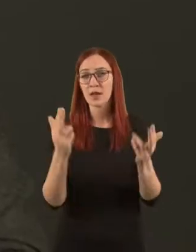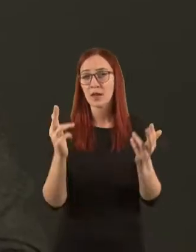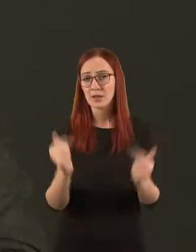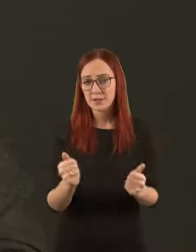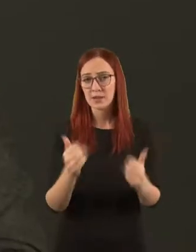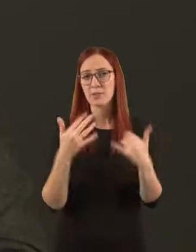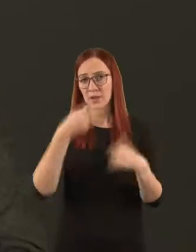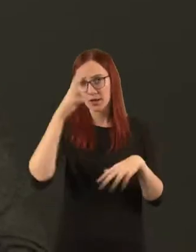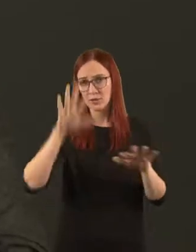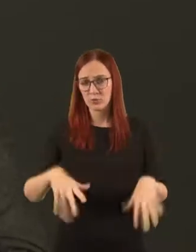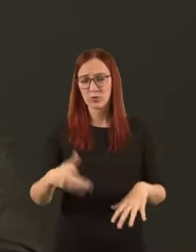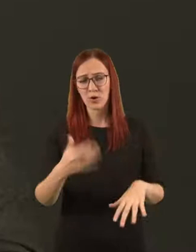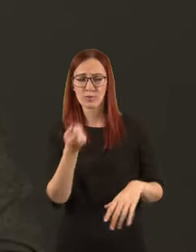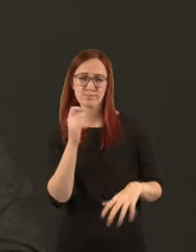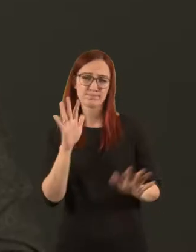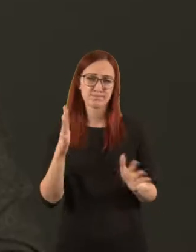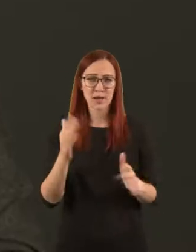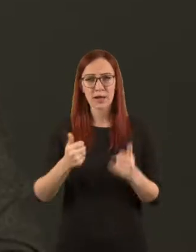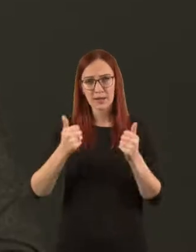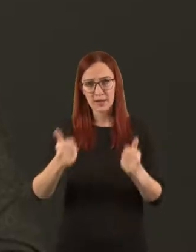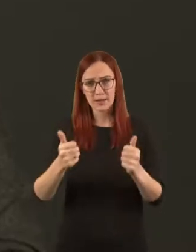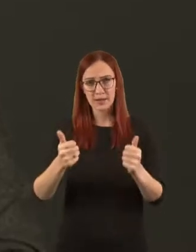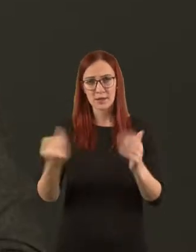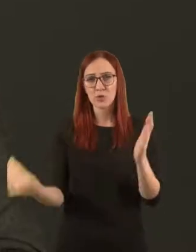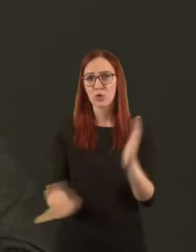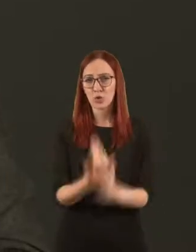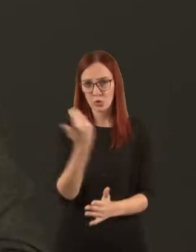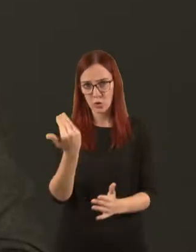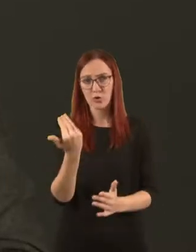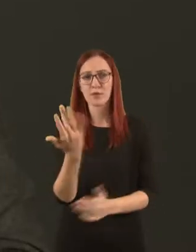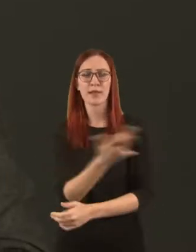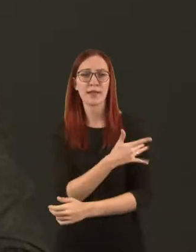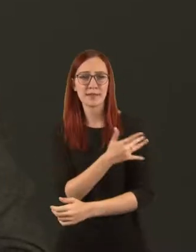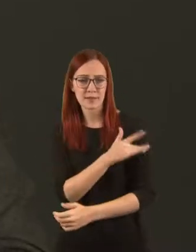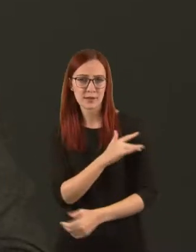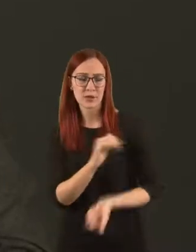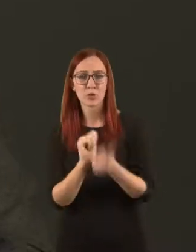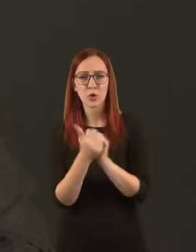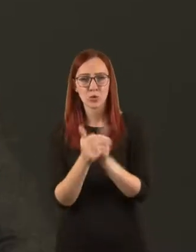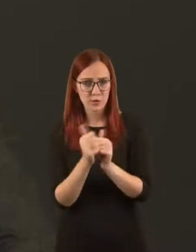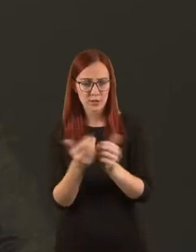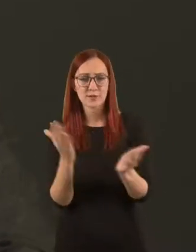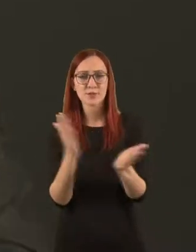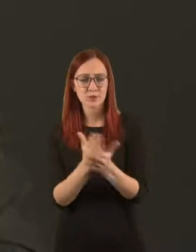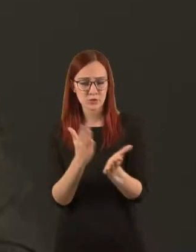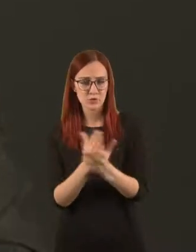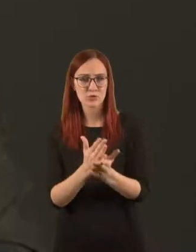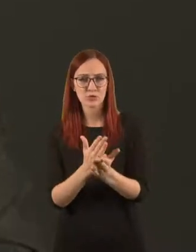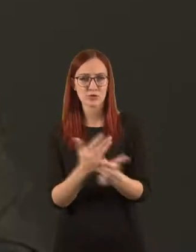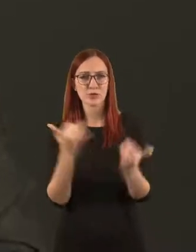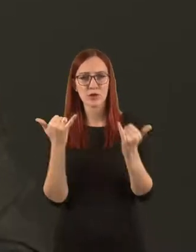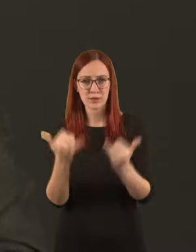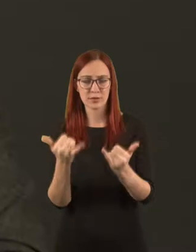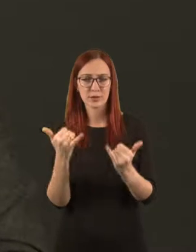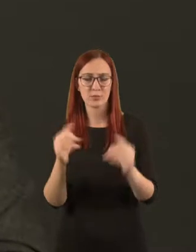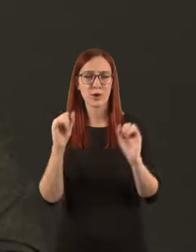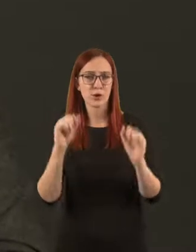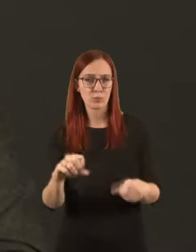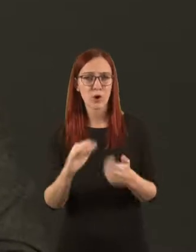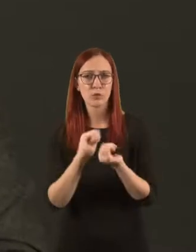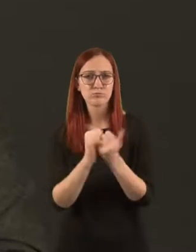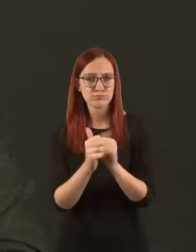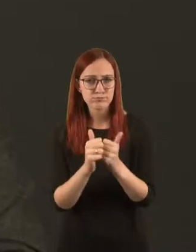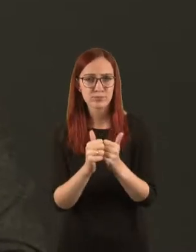Also, in the energy sector, the trends are rather good. Renewable sources, or the energy